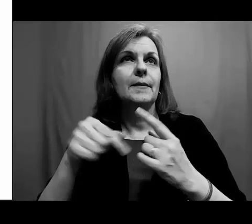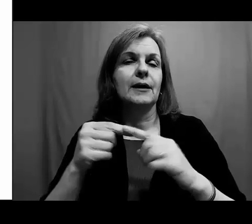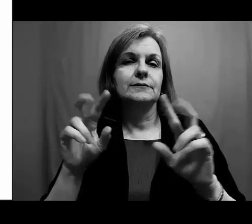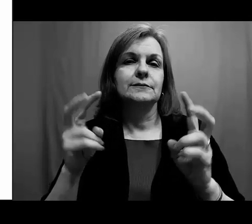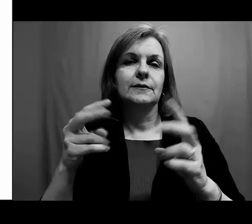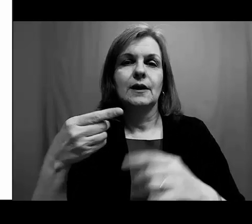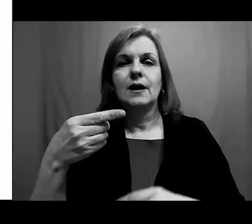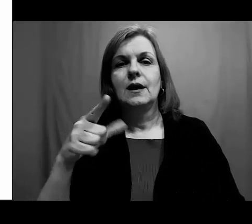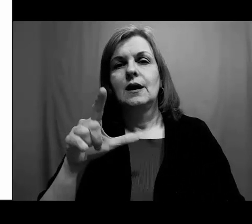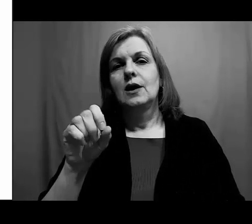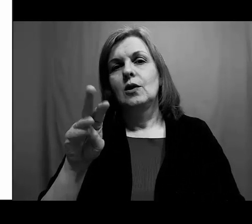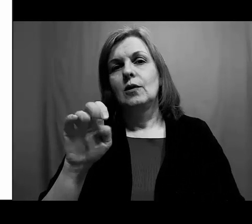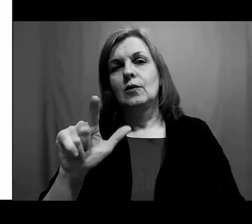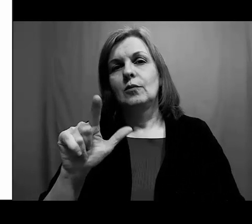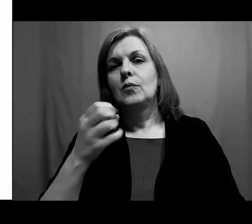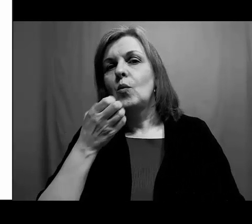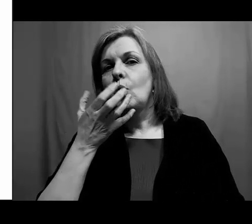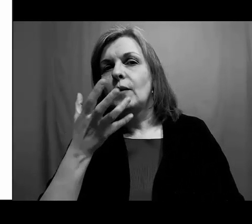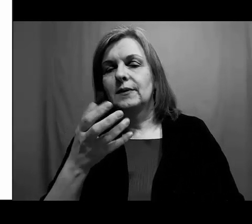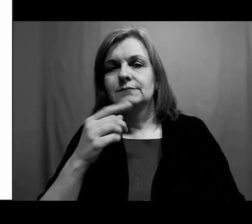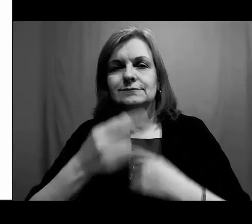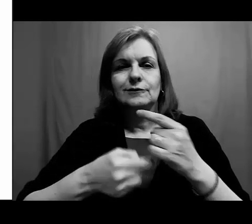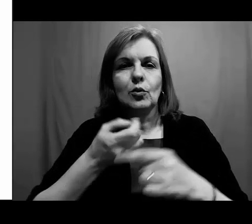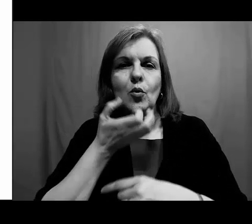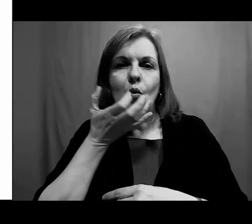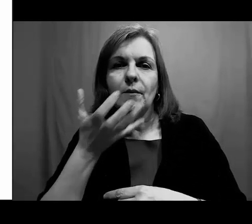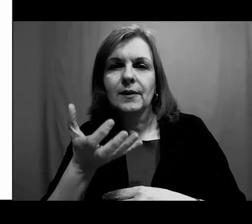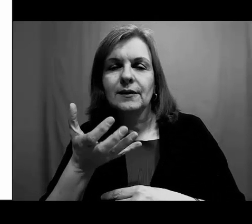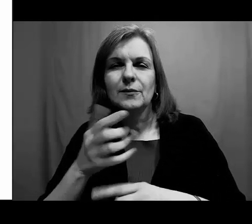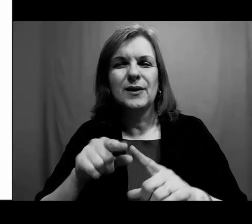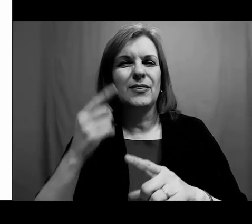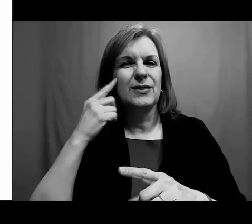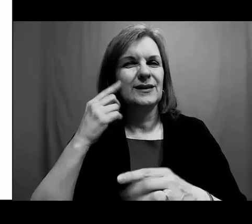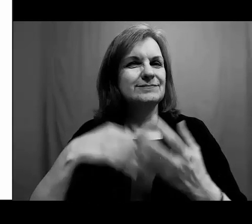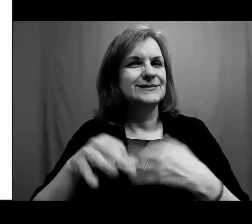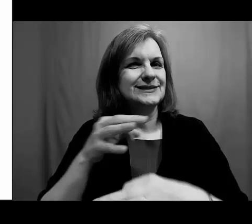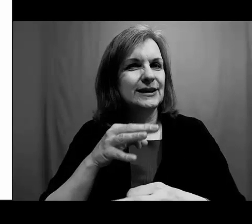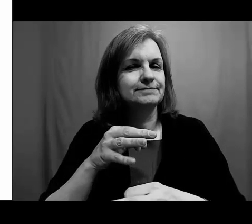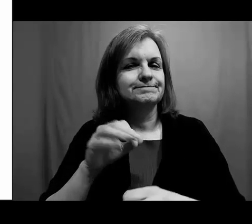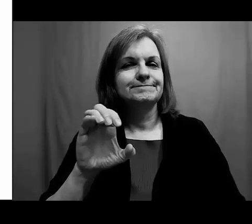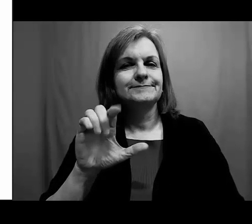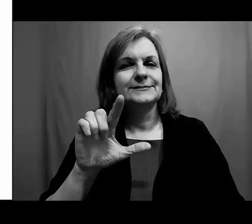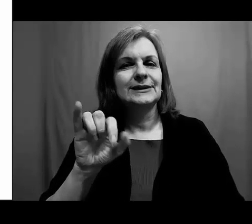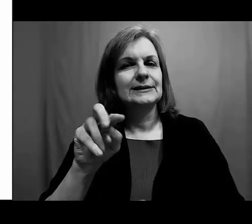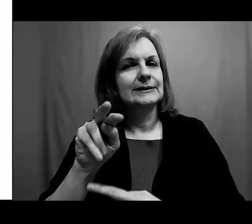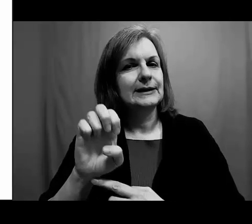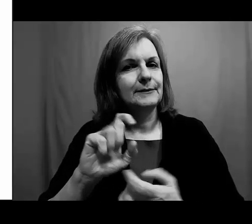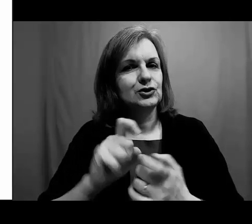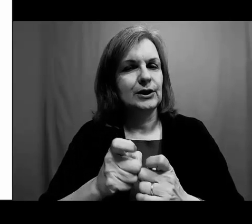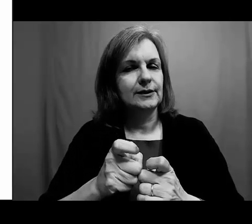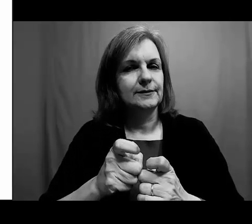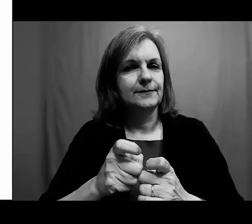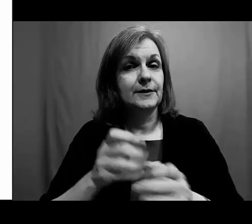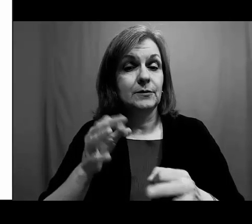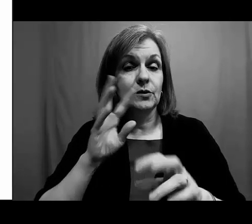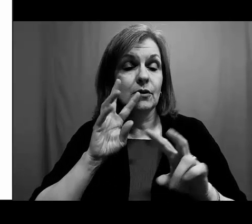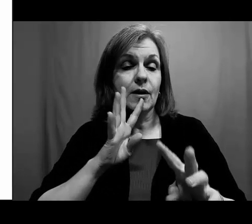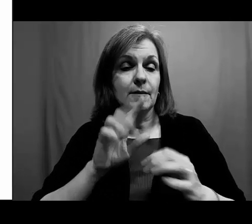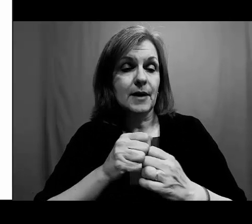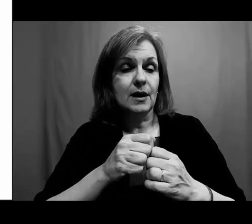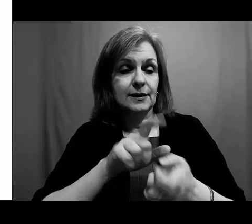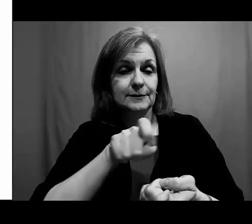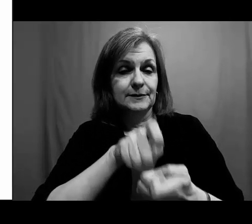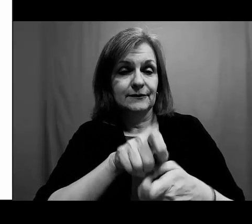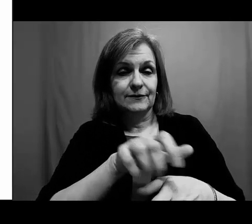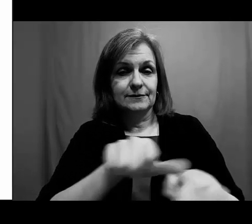or hear about global warming, but I'd like you to think about it instead as climate change, because if we talk about a particular region